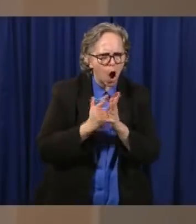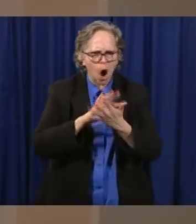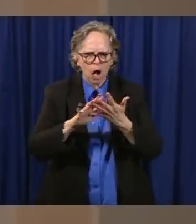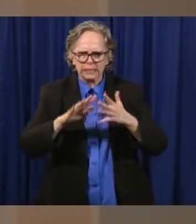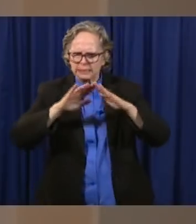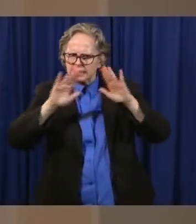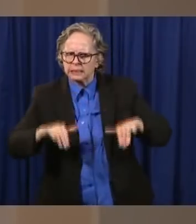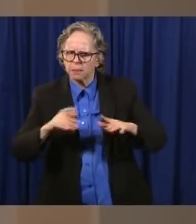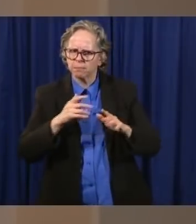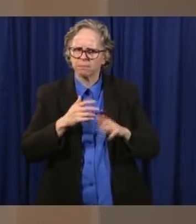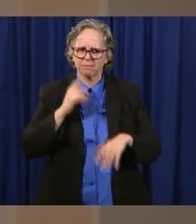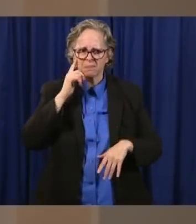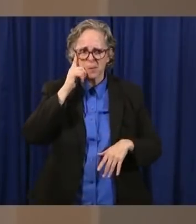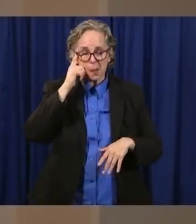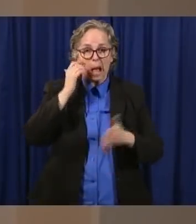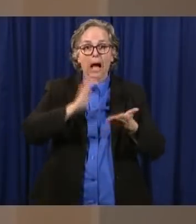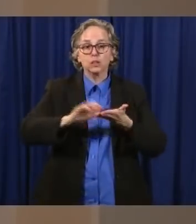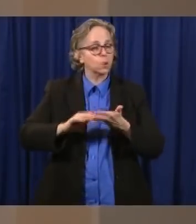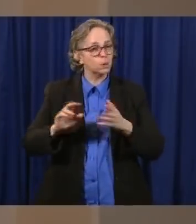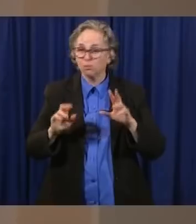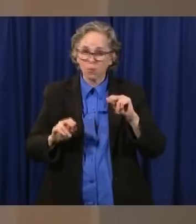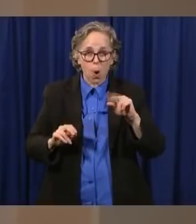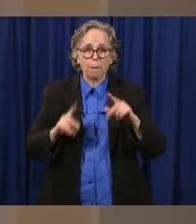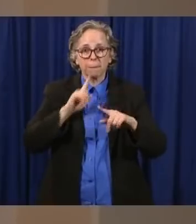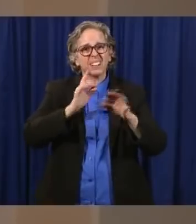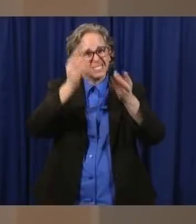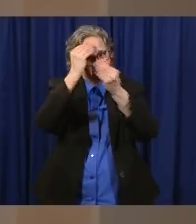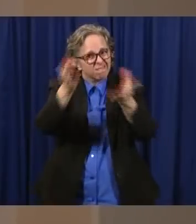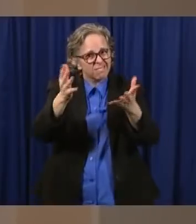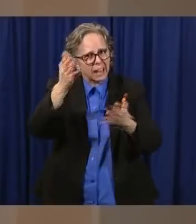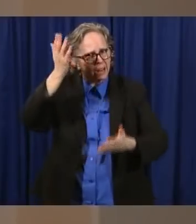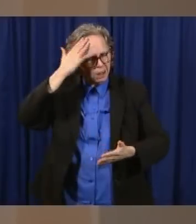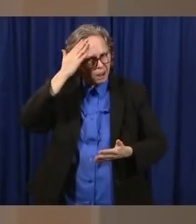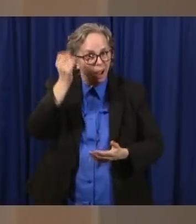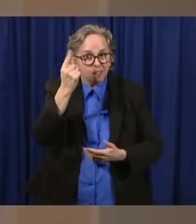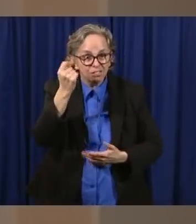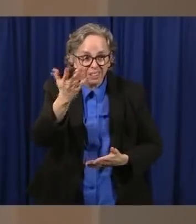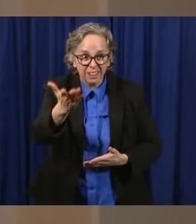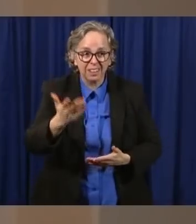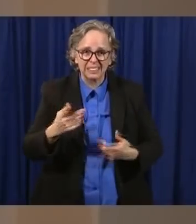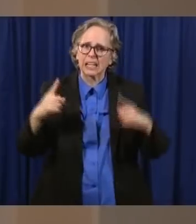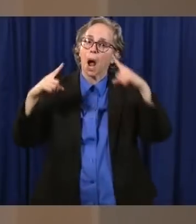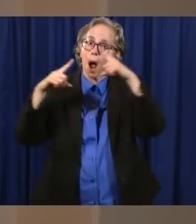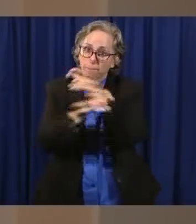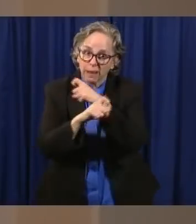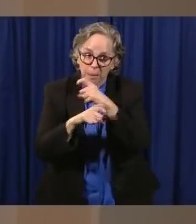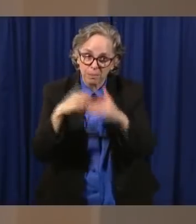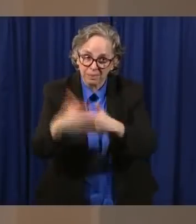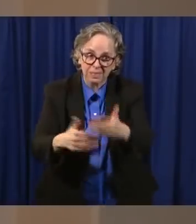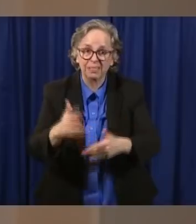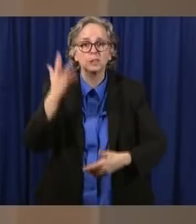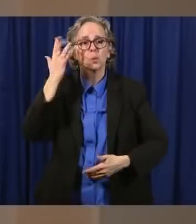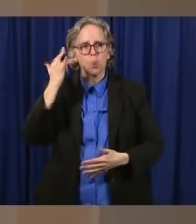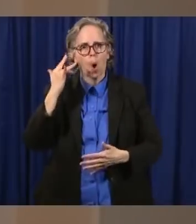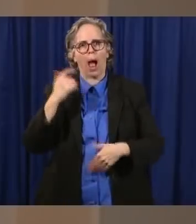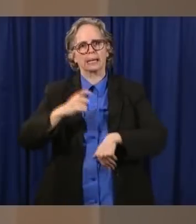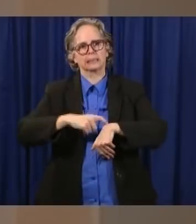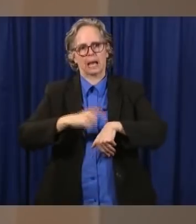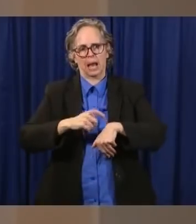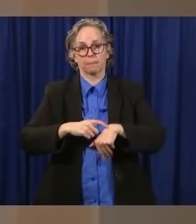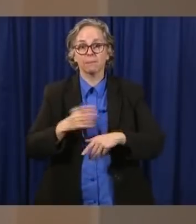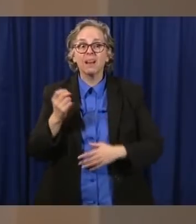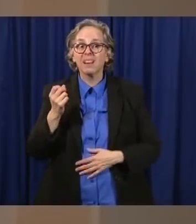an excuse, it's just an explanation about what it is, why it's happening at that pace. But to those families,